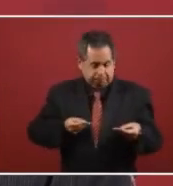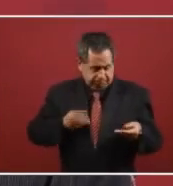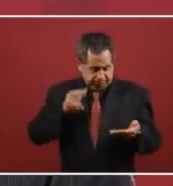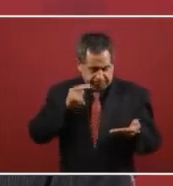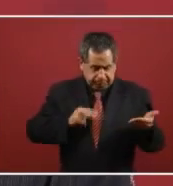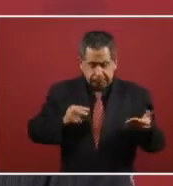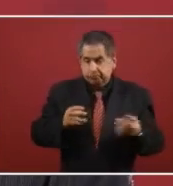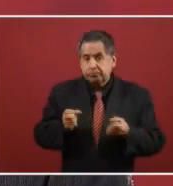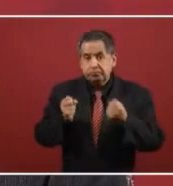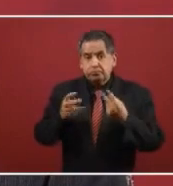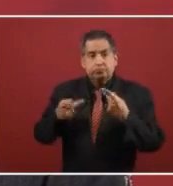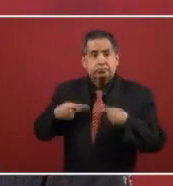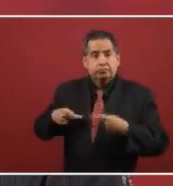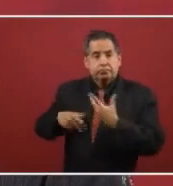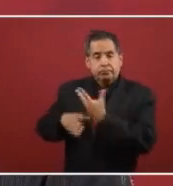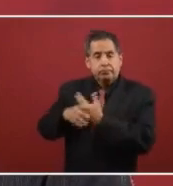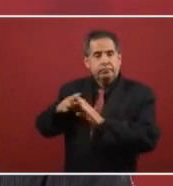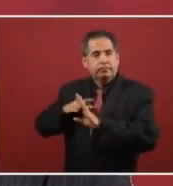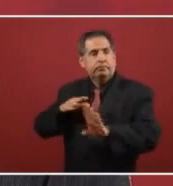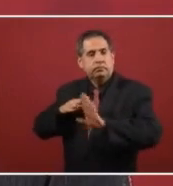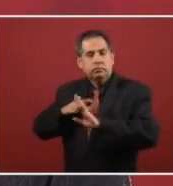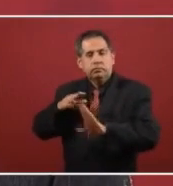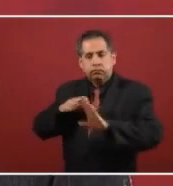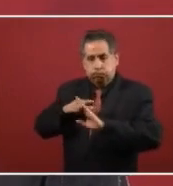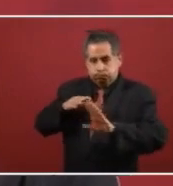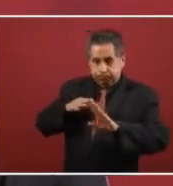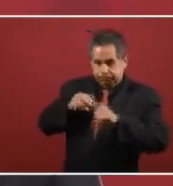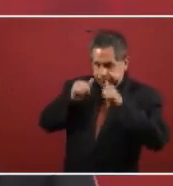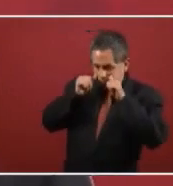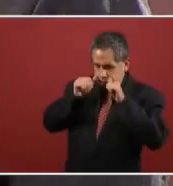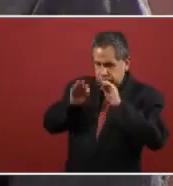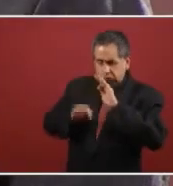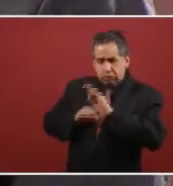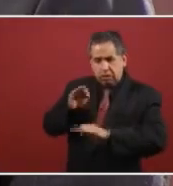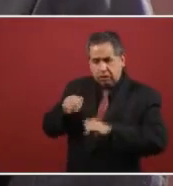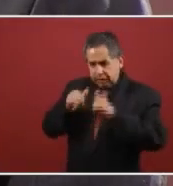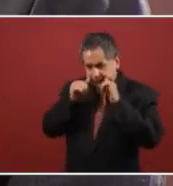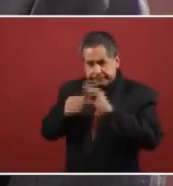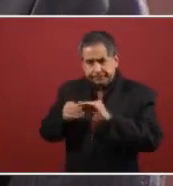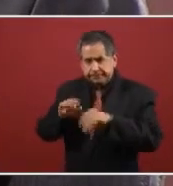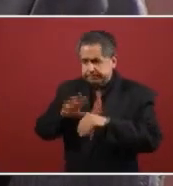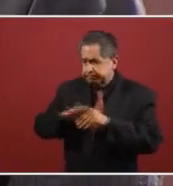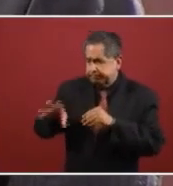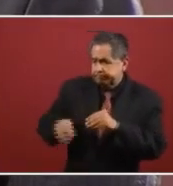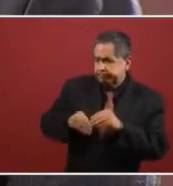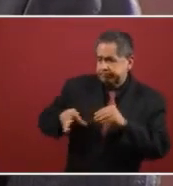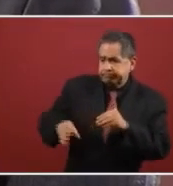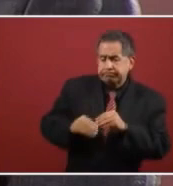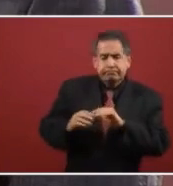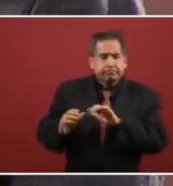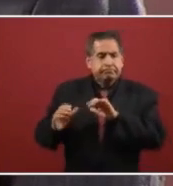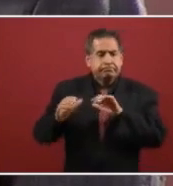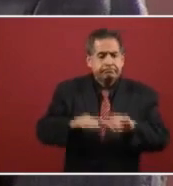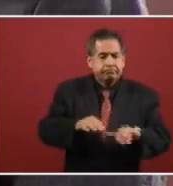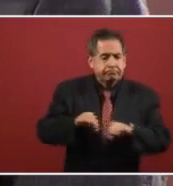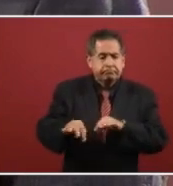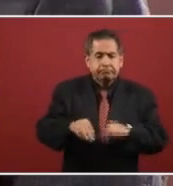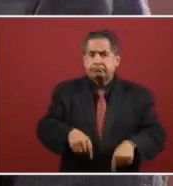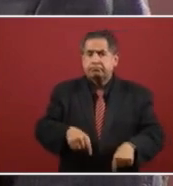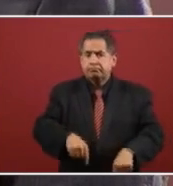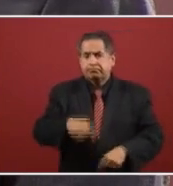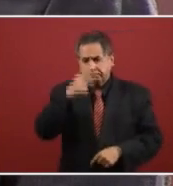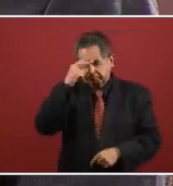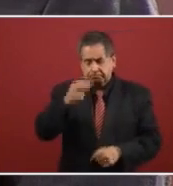muchos migrantes that many migrants están siendo atendidos are being y se están attended to, incorporando a las actividades productivas en and they're